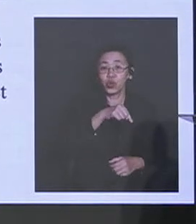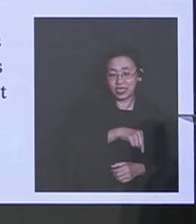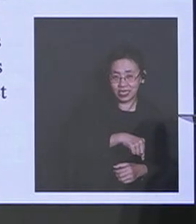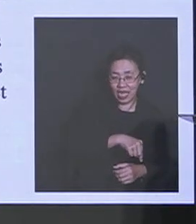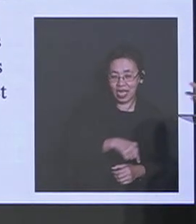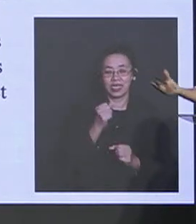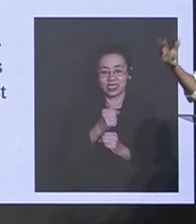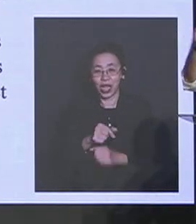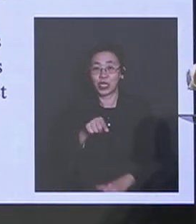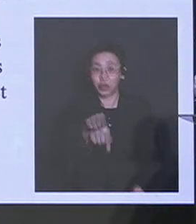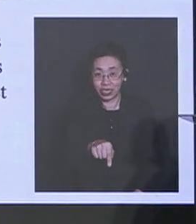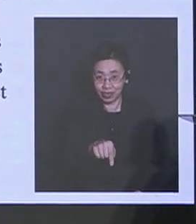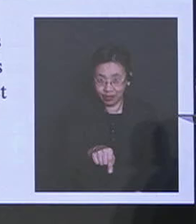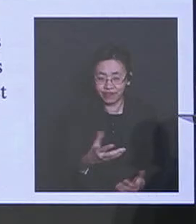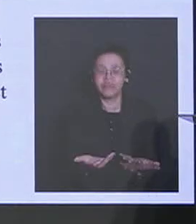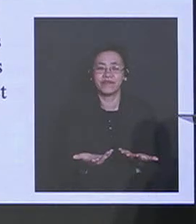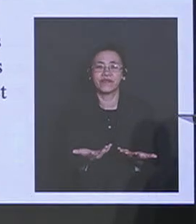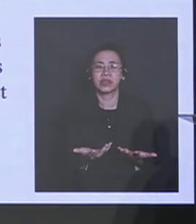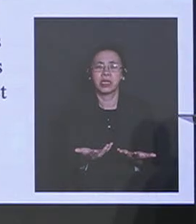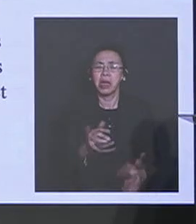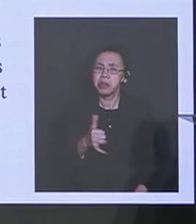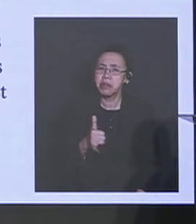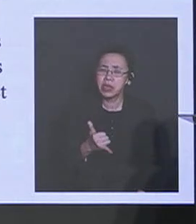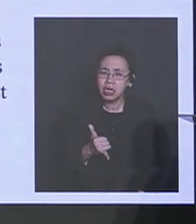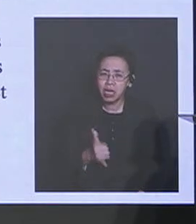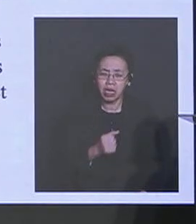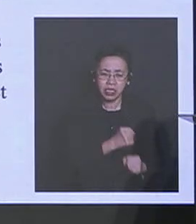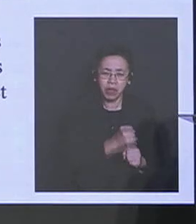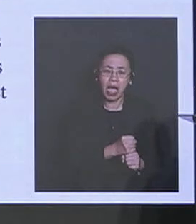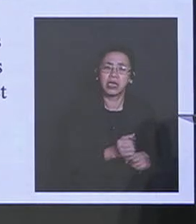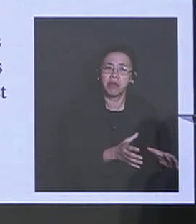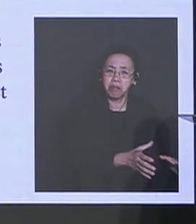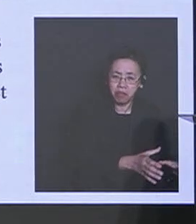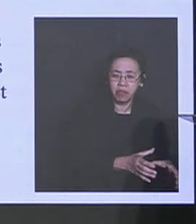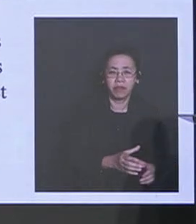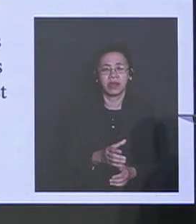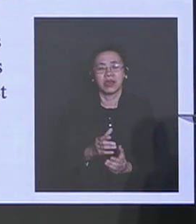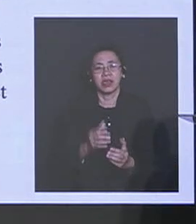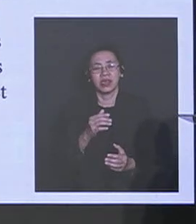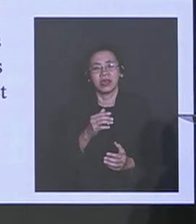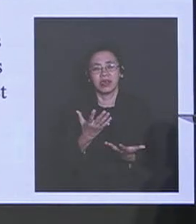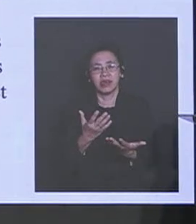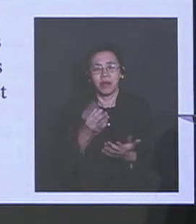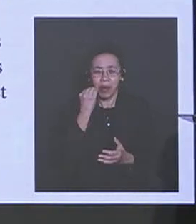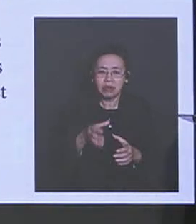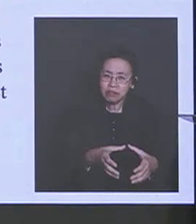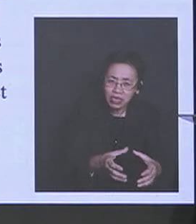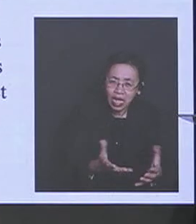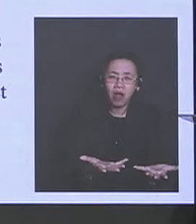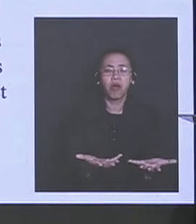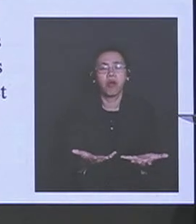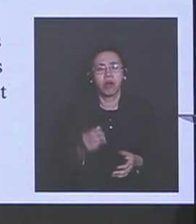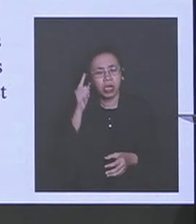many ways, we're kind of going back to the pre-zoning days in New York, and how do you mix